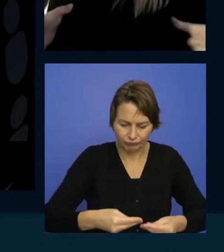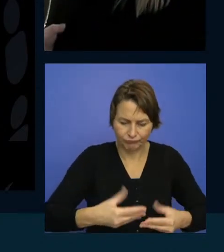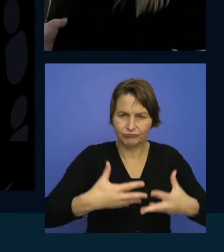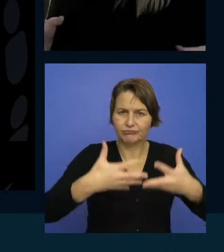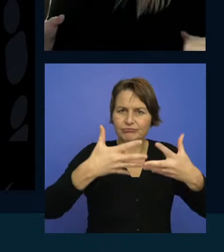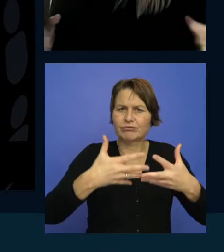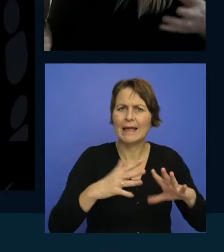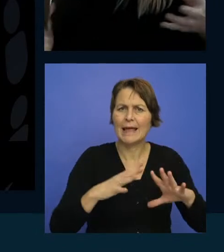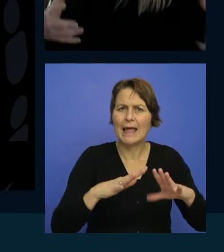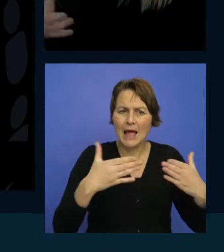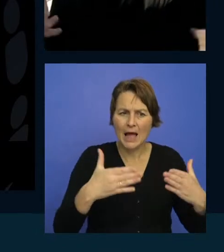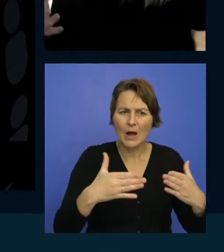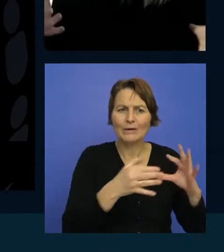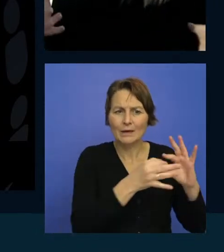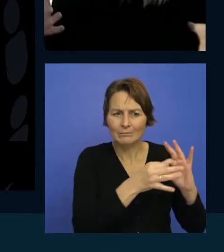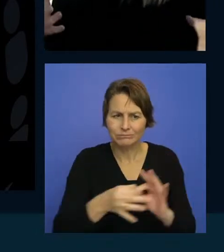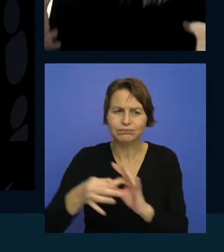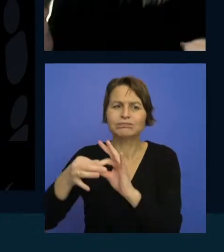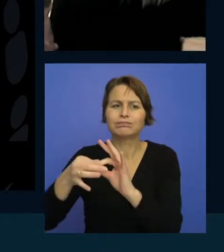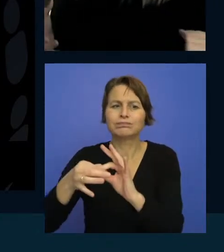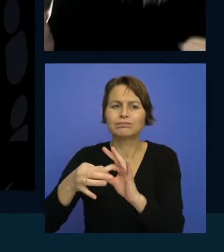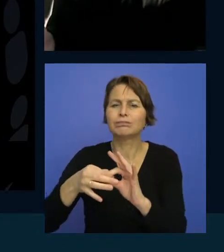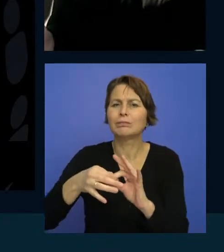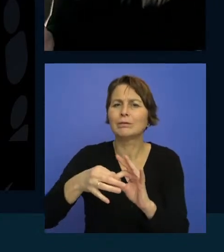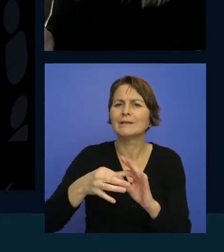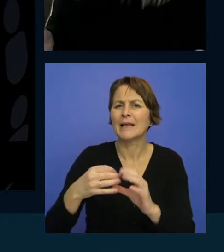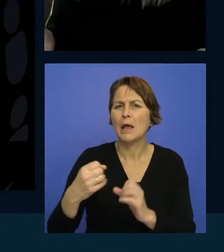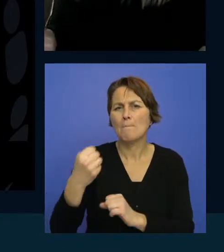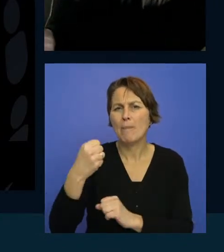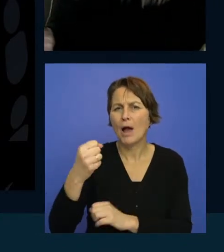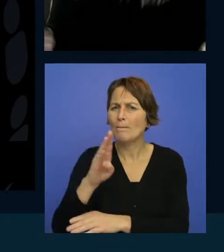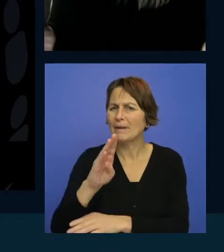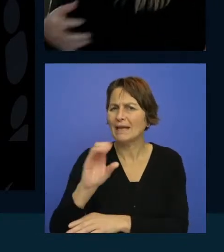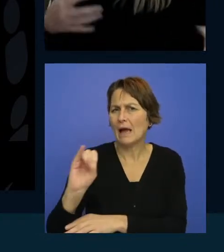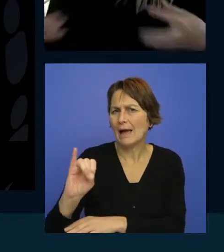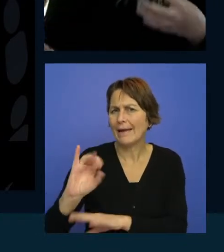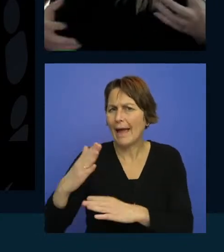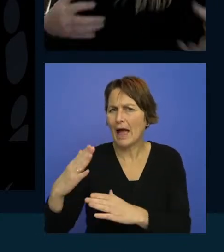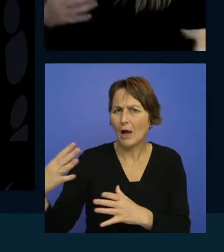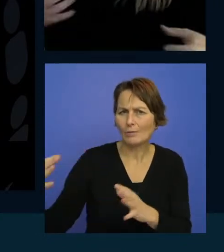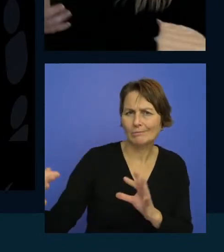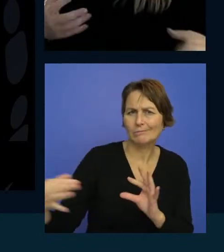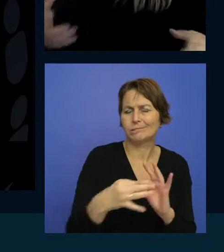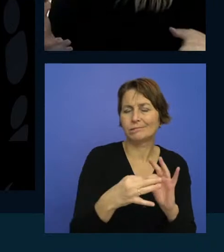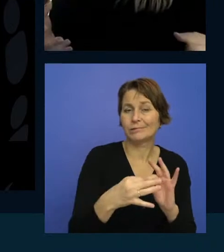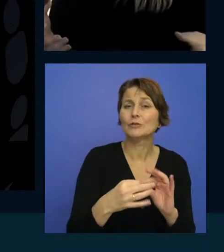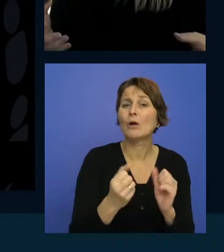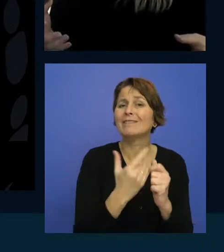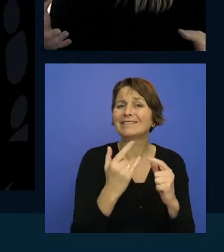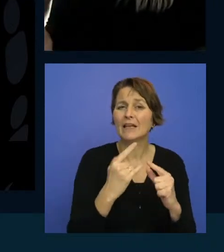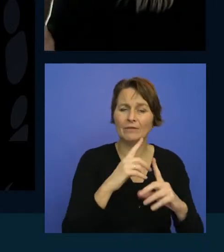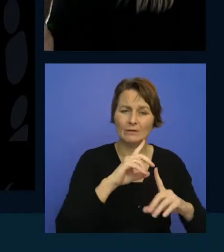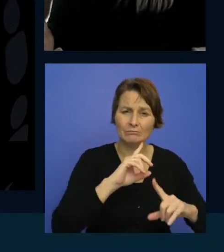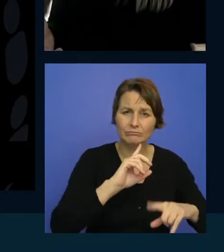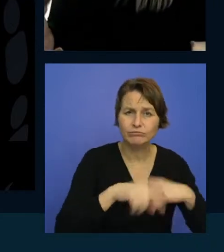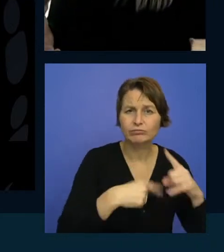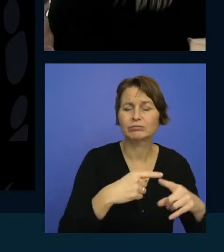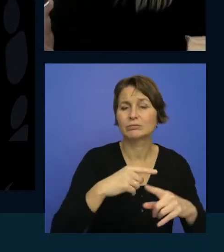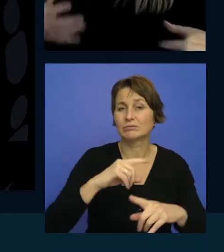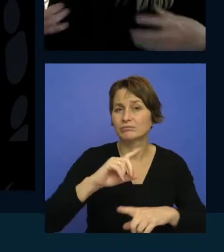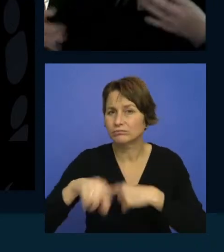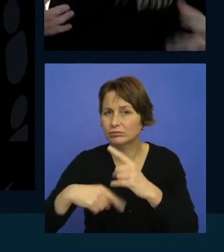using Power BI. So there are some pretty nice accelerators if you're into like measuring all of the